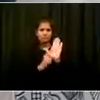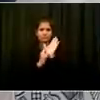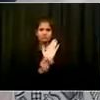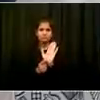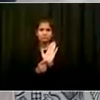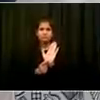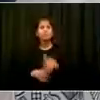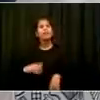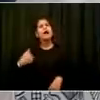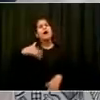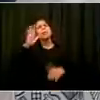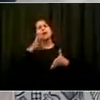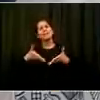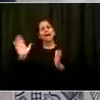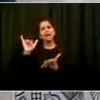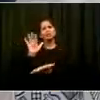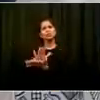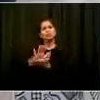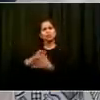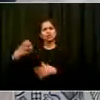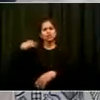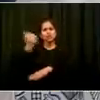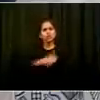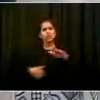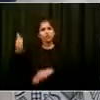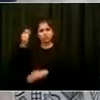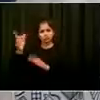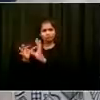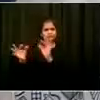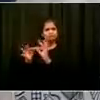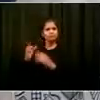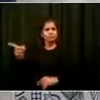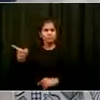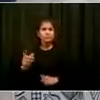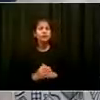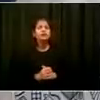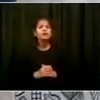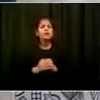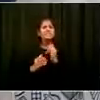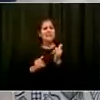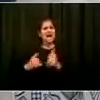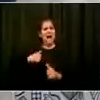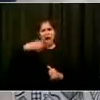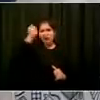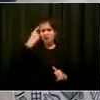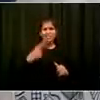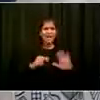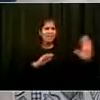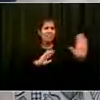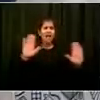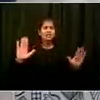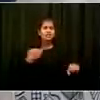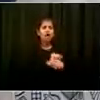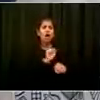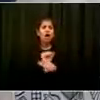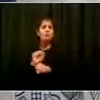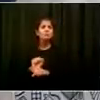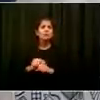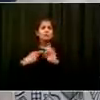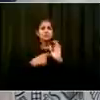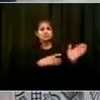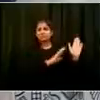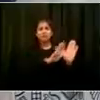I appreciate that there are professional critics in this society, but I really think there has to be recognition of the work that people